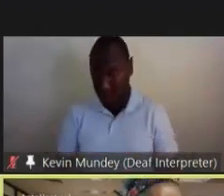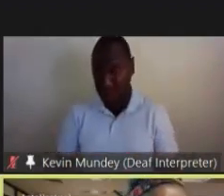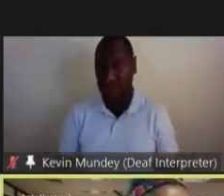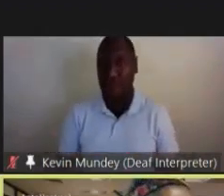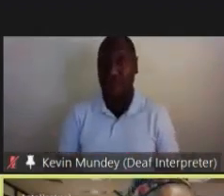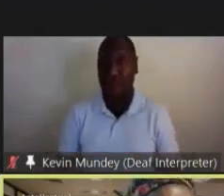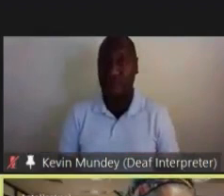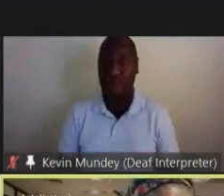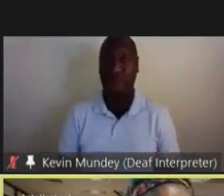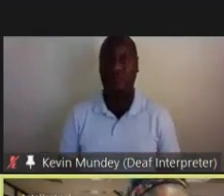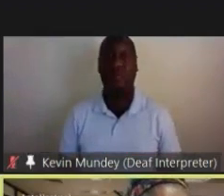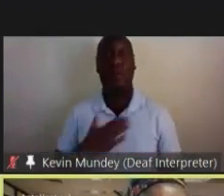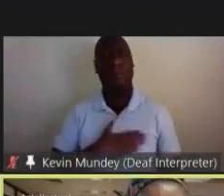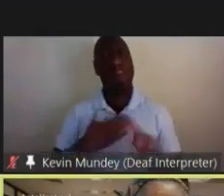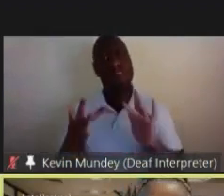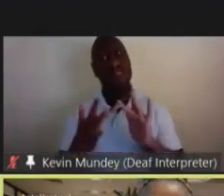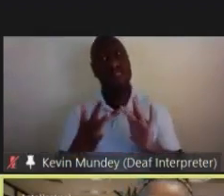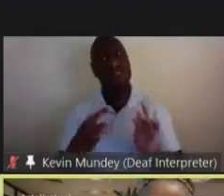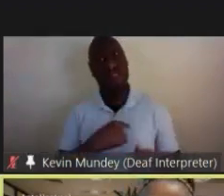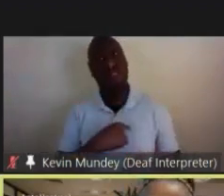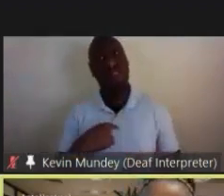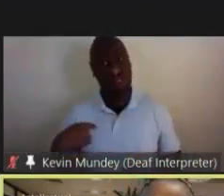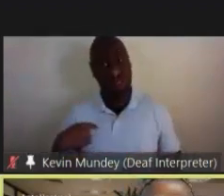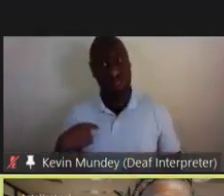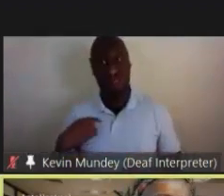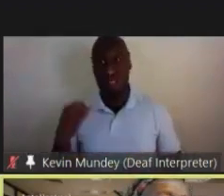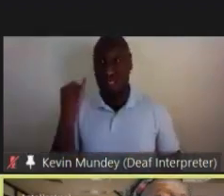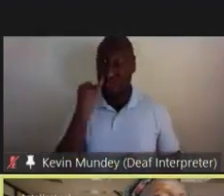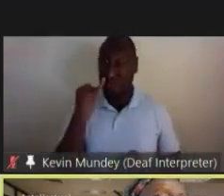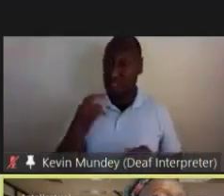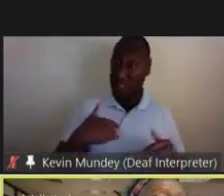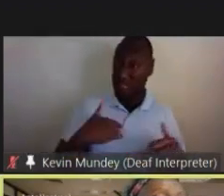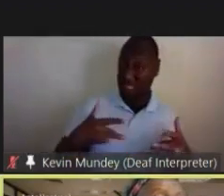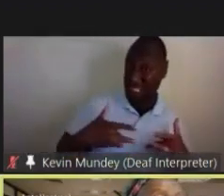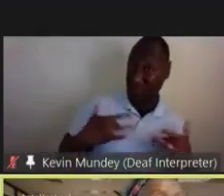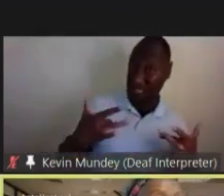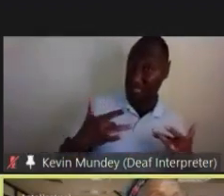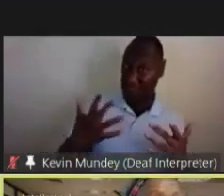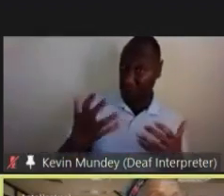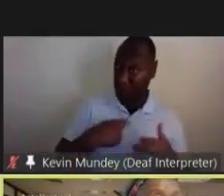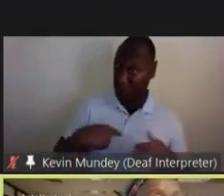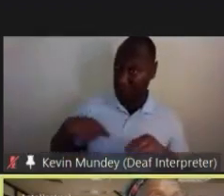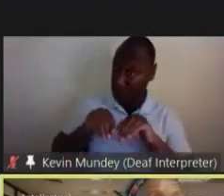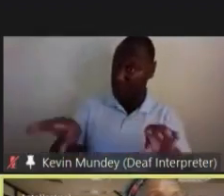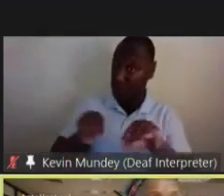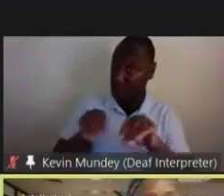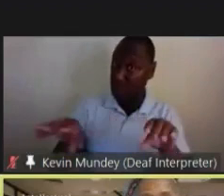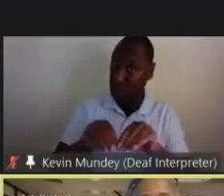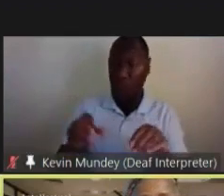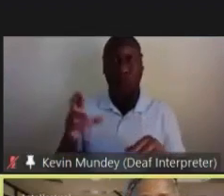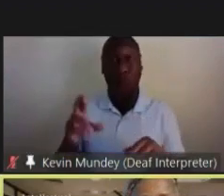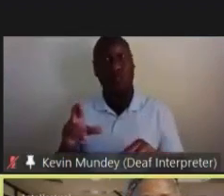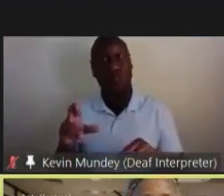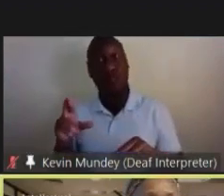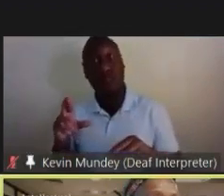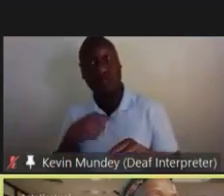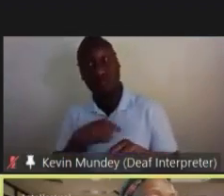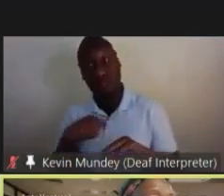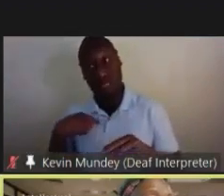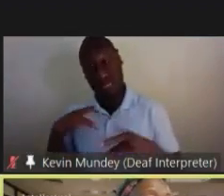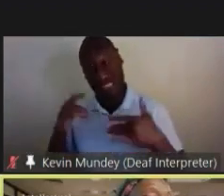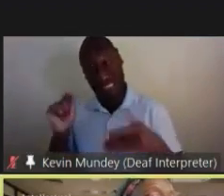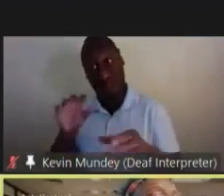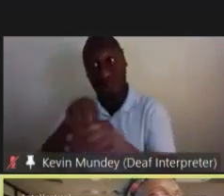Please connect with us if you have an event to share or would like us to participate in your